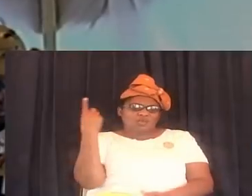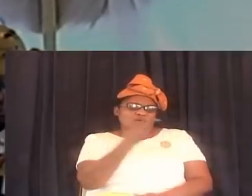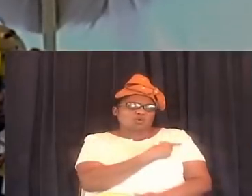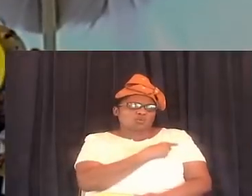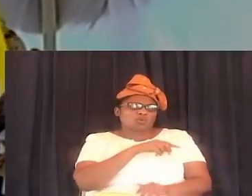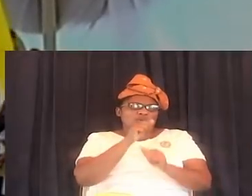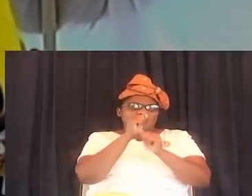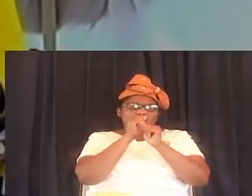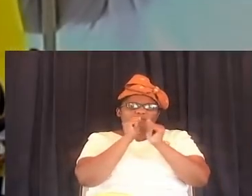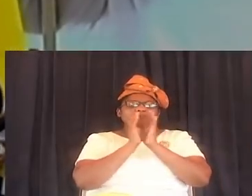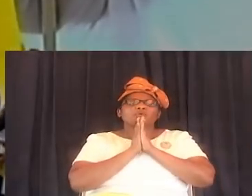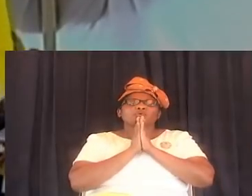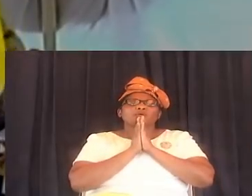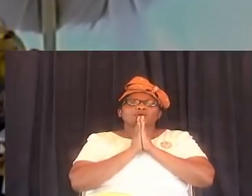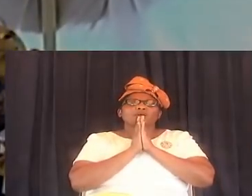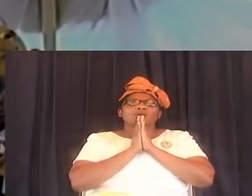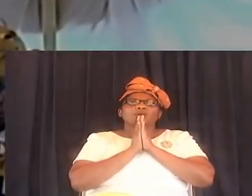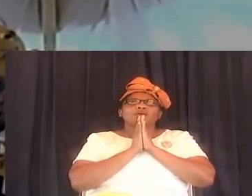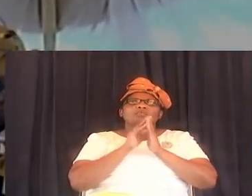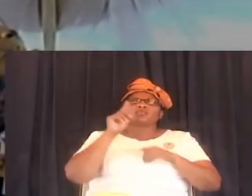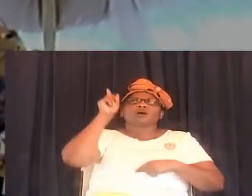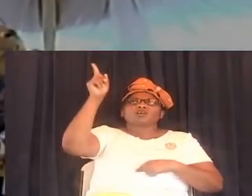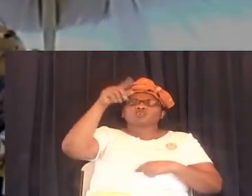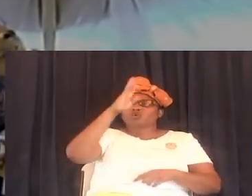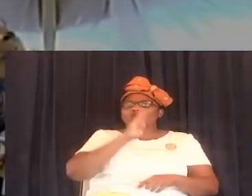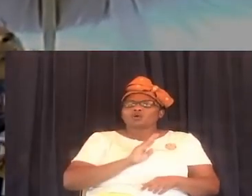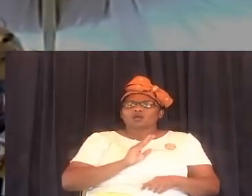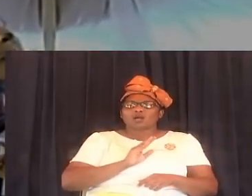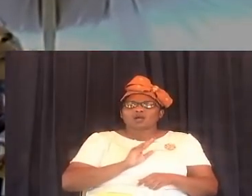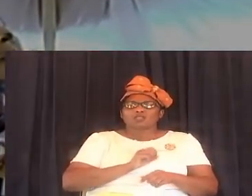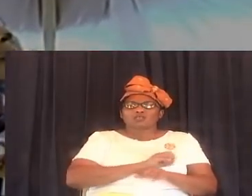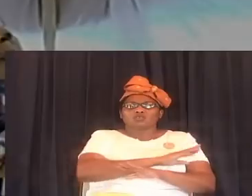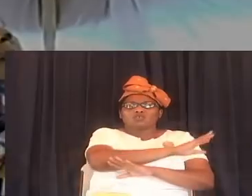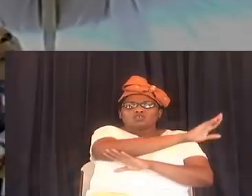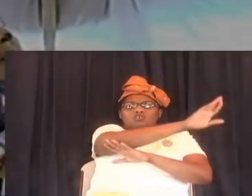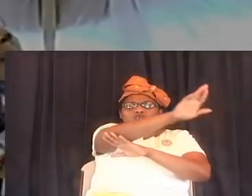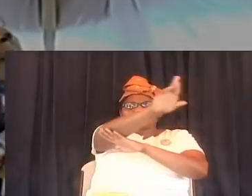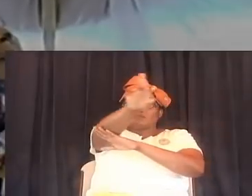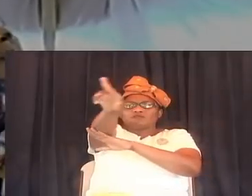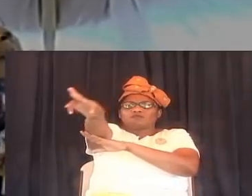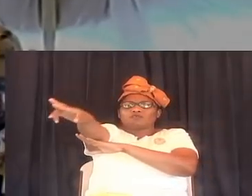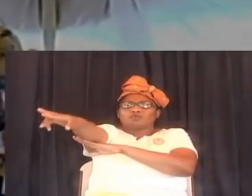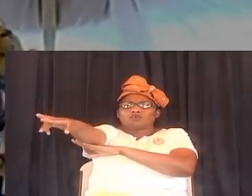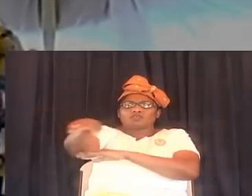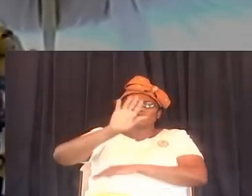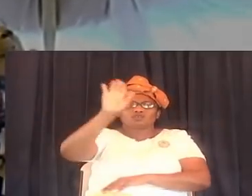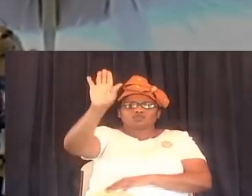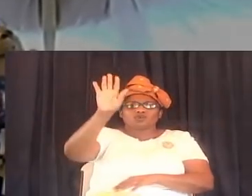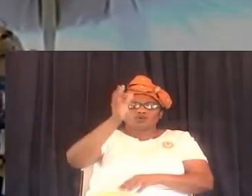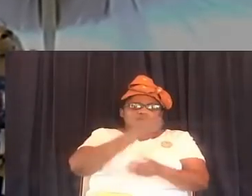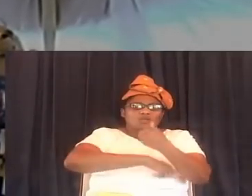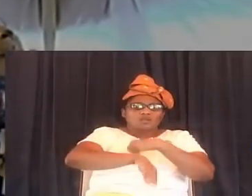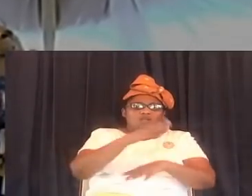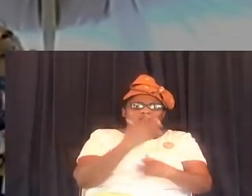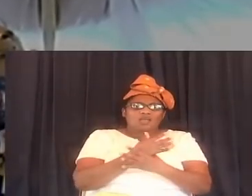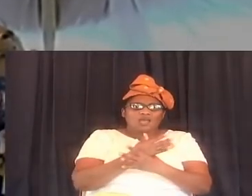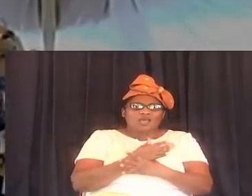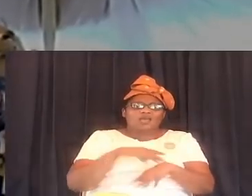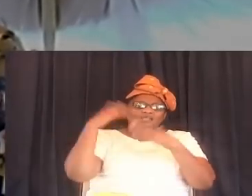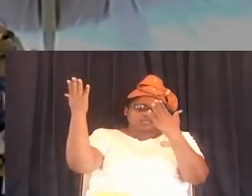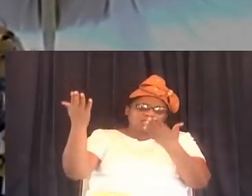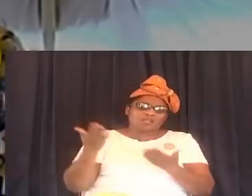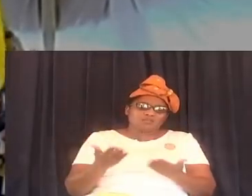you will stretch forth your hands right now and bring about deliverance and healing, mighty God, according to your will and